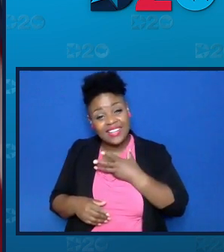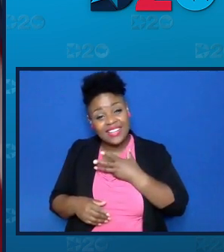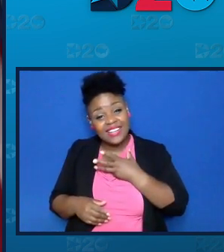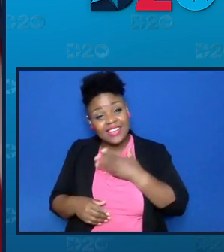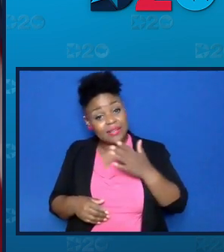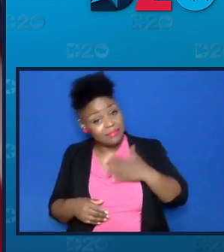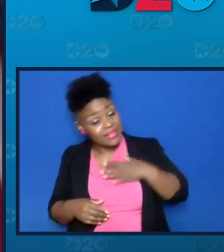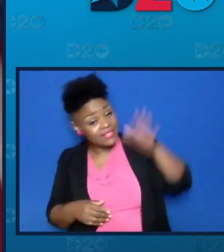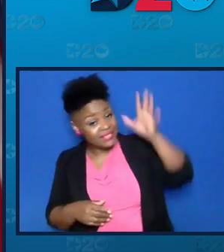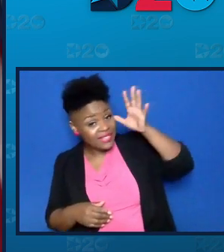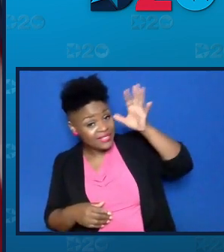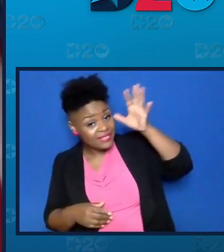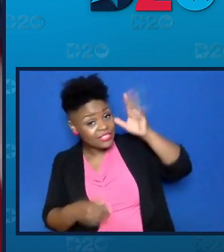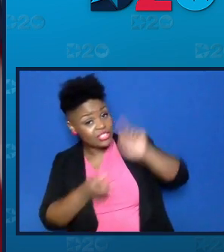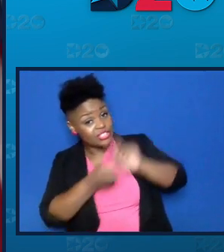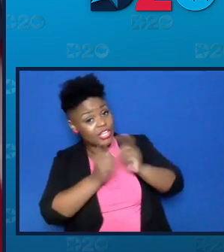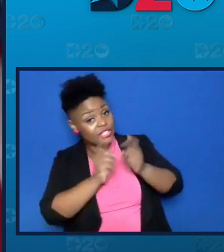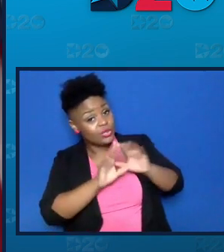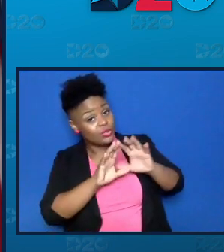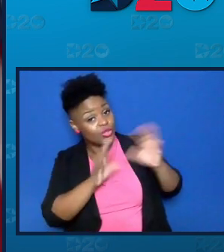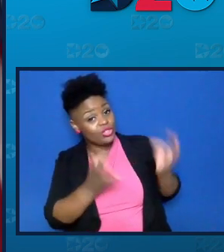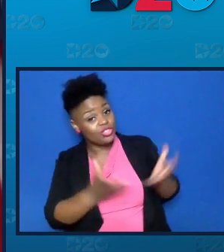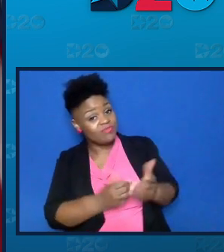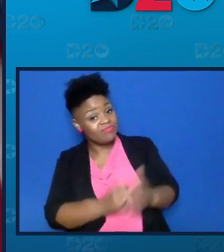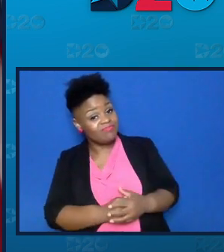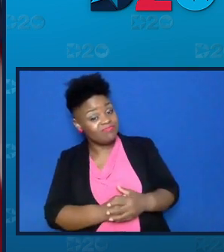Daddy changed the world."